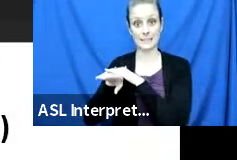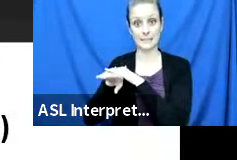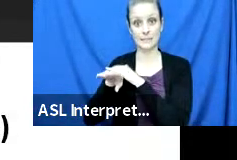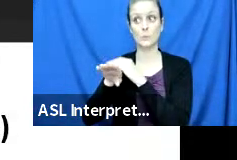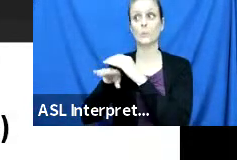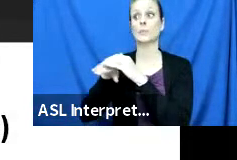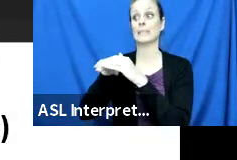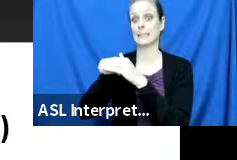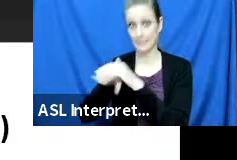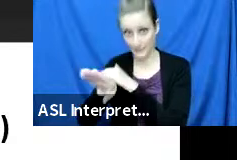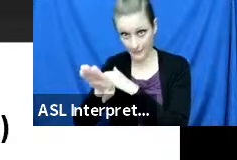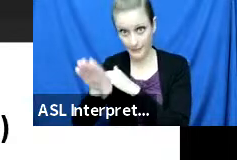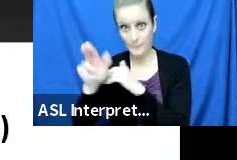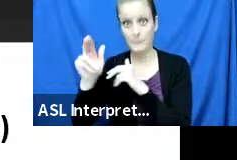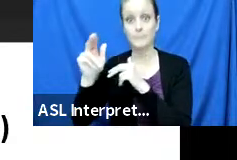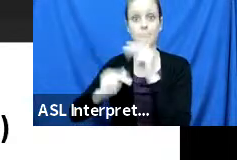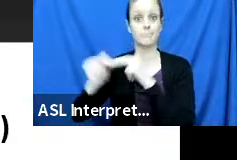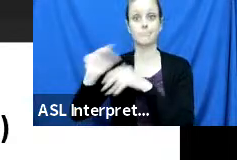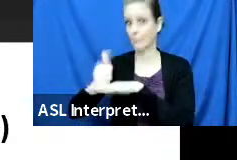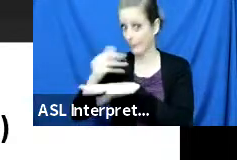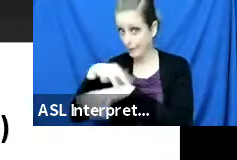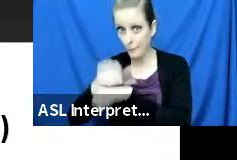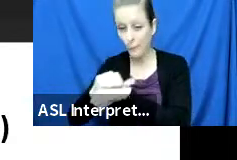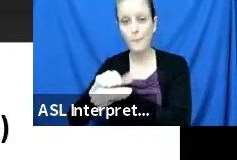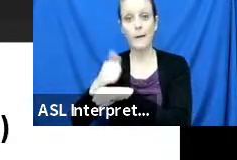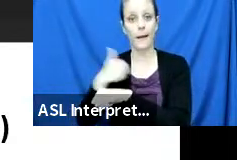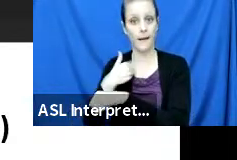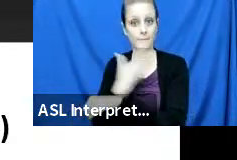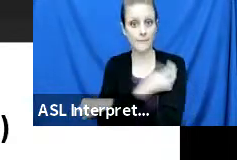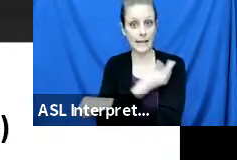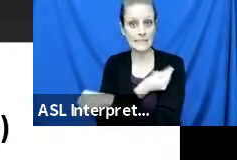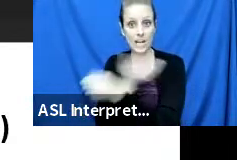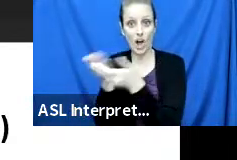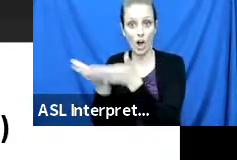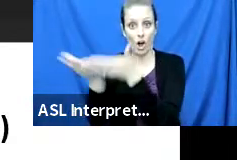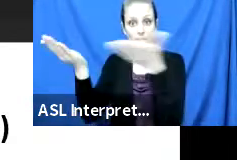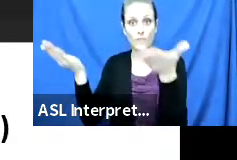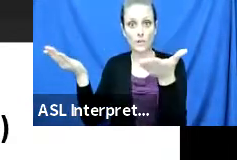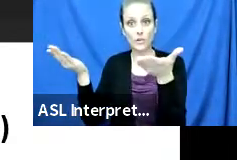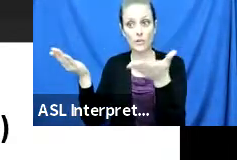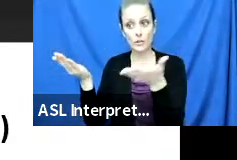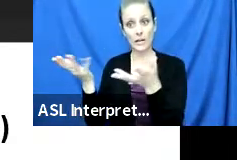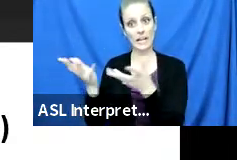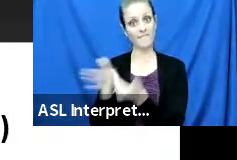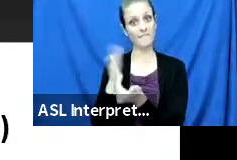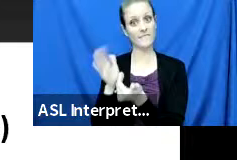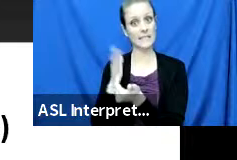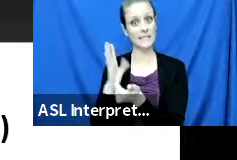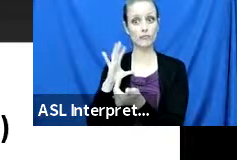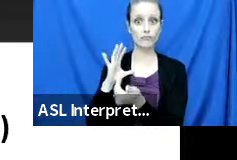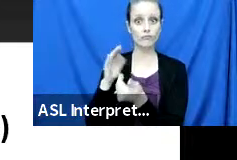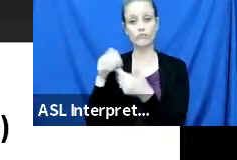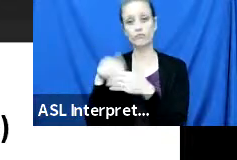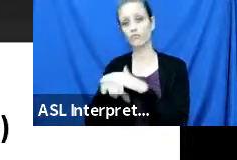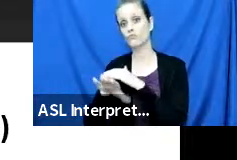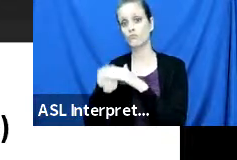appointments easily, having vaccines offered in convenient places, getting it for free,